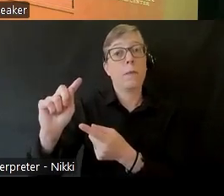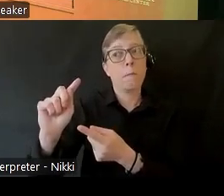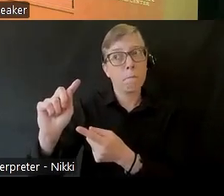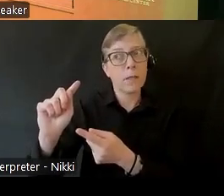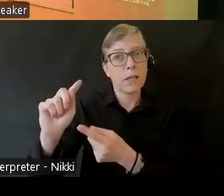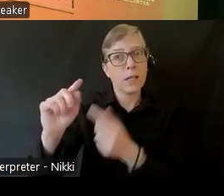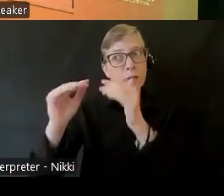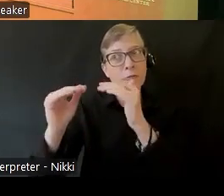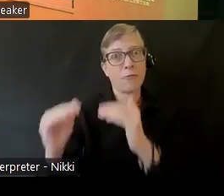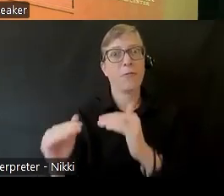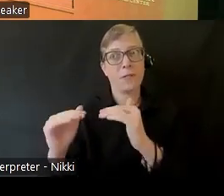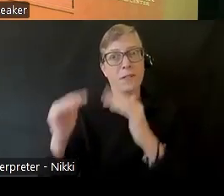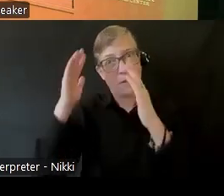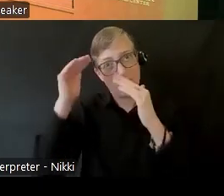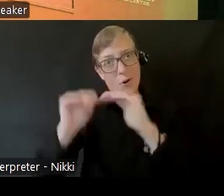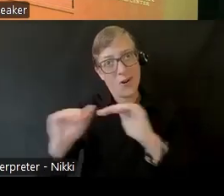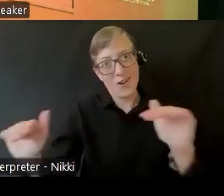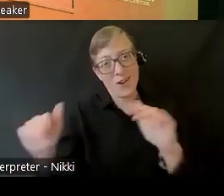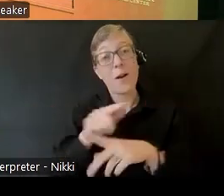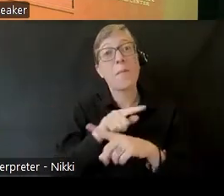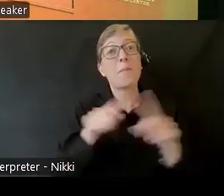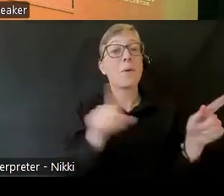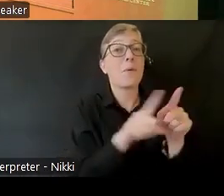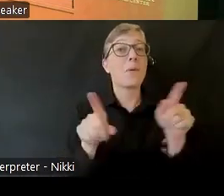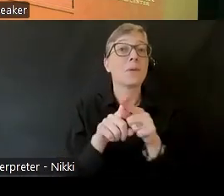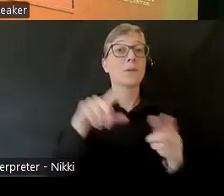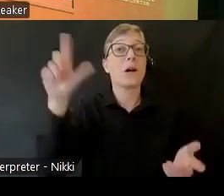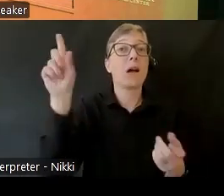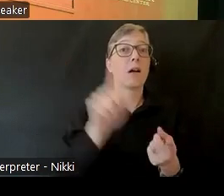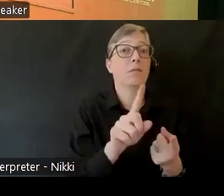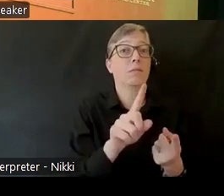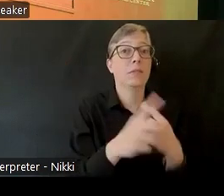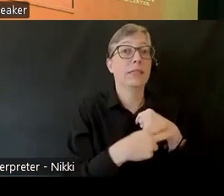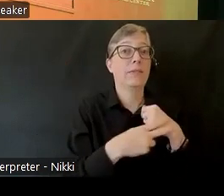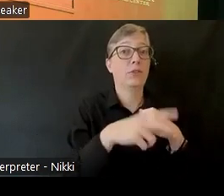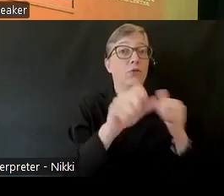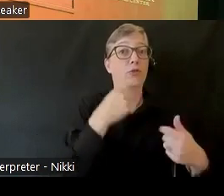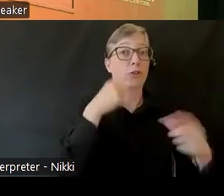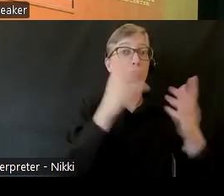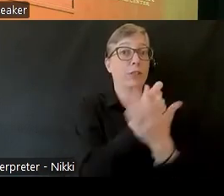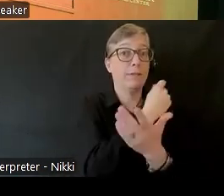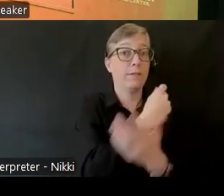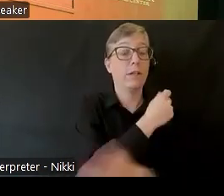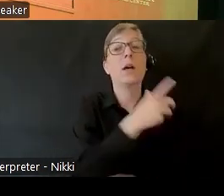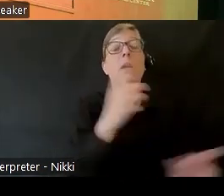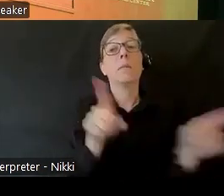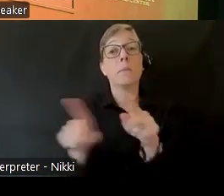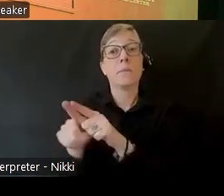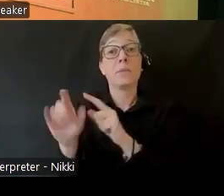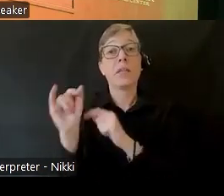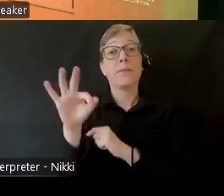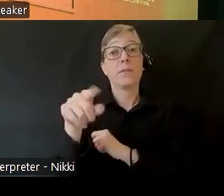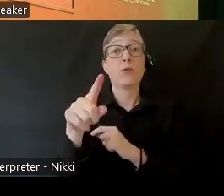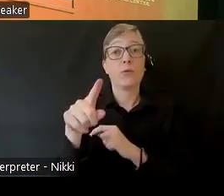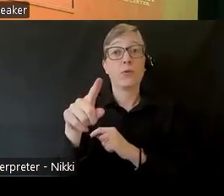but you're also diluting the savings, right, that you can achieve, right? Or if you really, raise